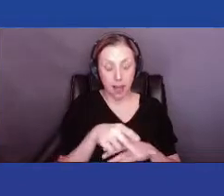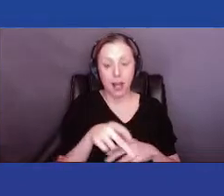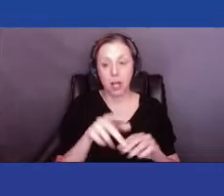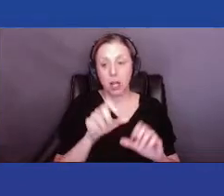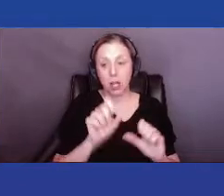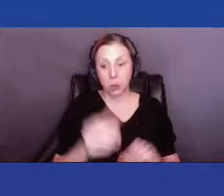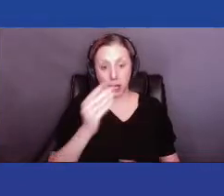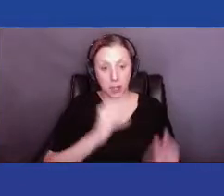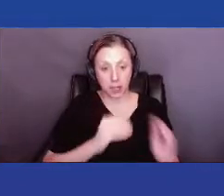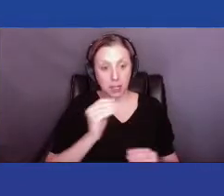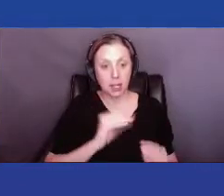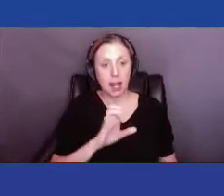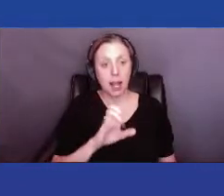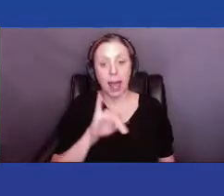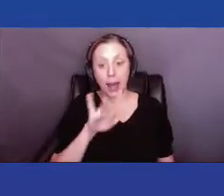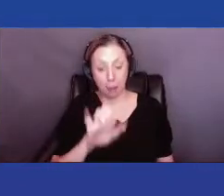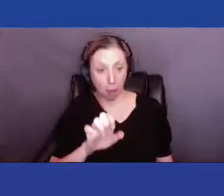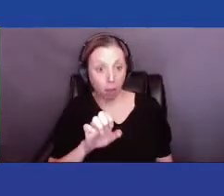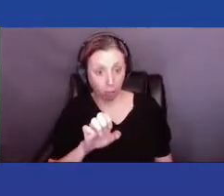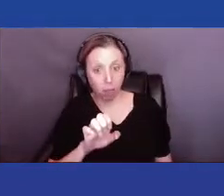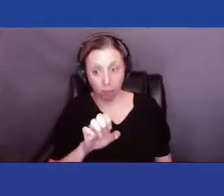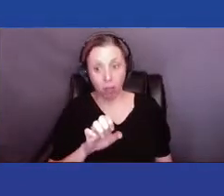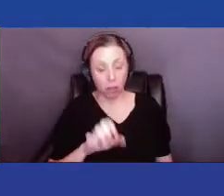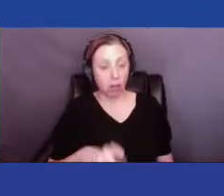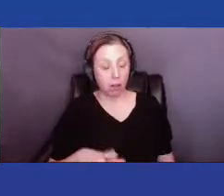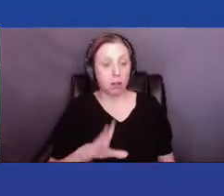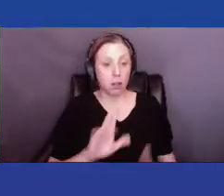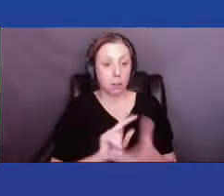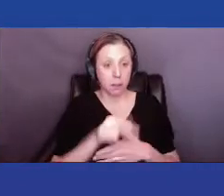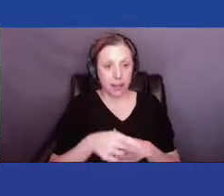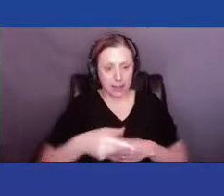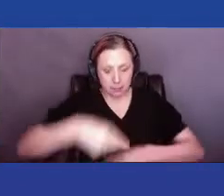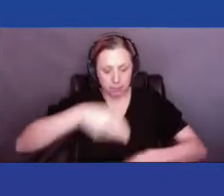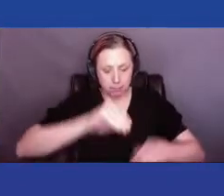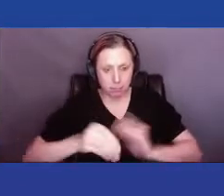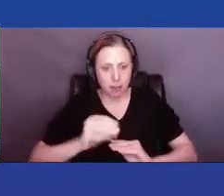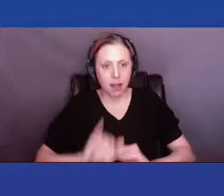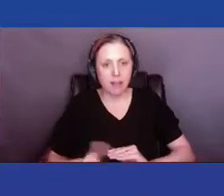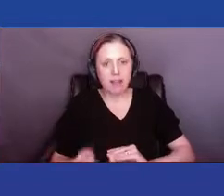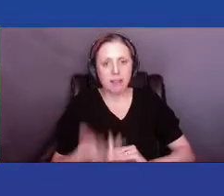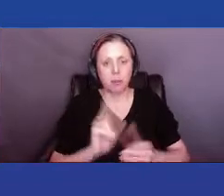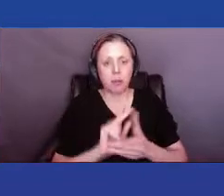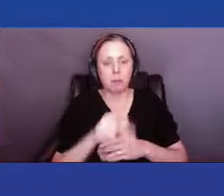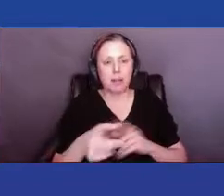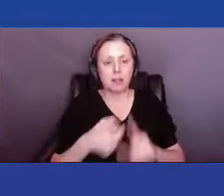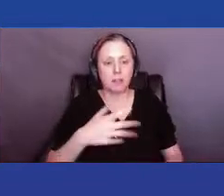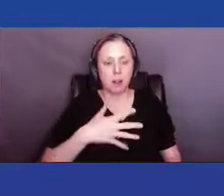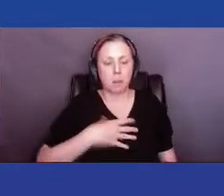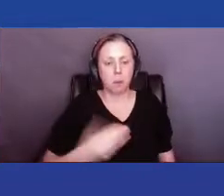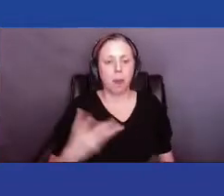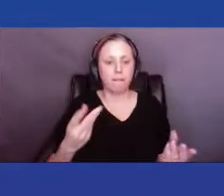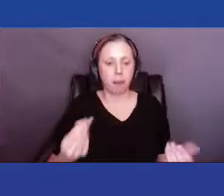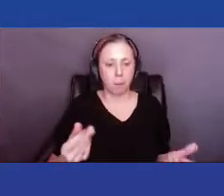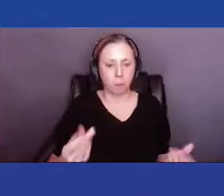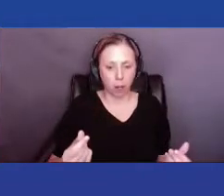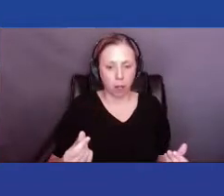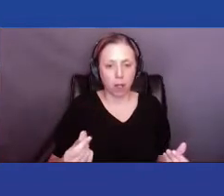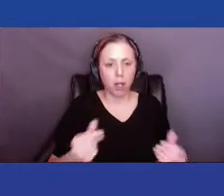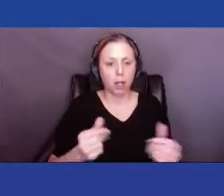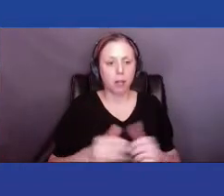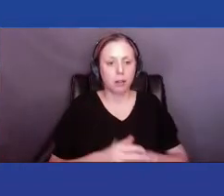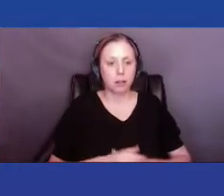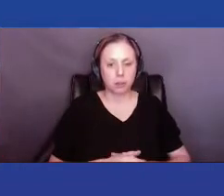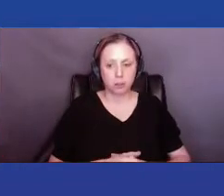wild plants in these fabric bundles. This is one where 3 plants are growing out of white fabric. We can go to the next